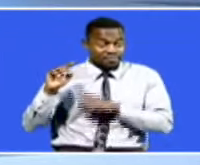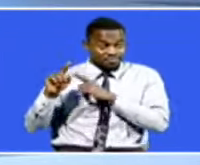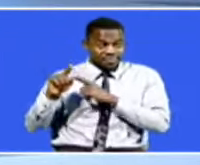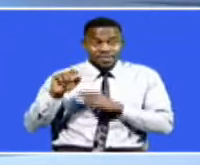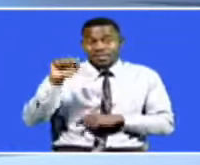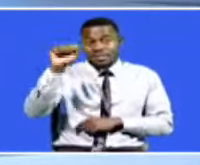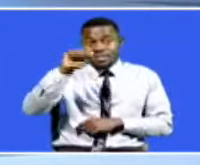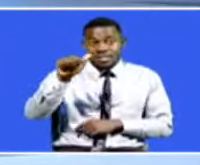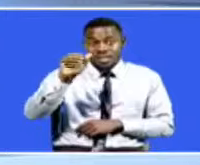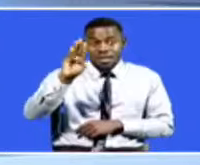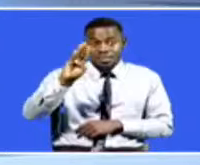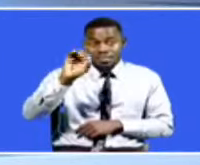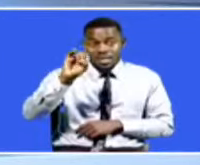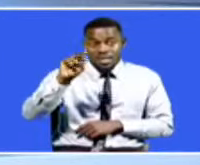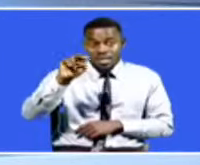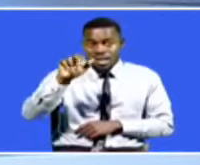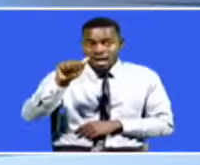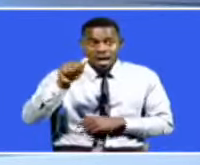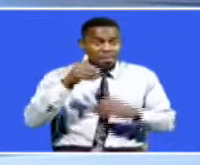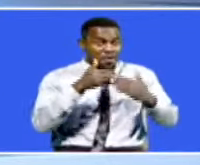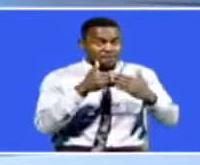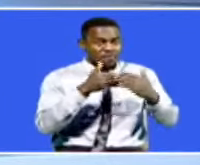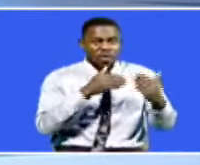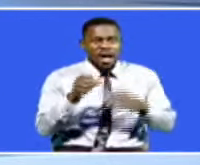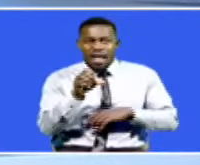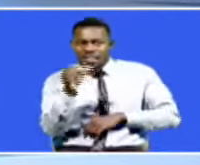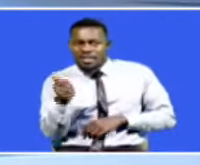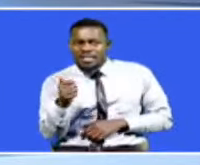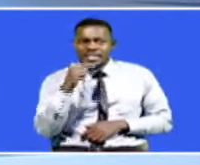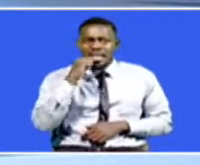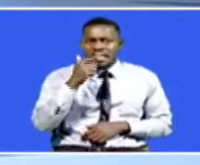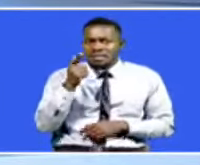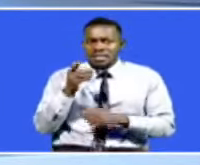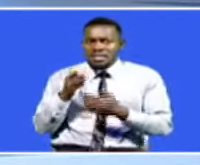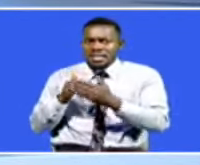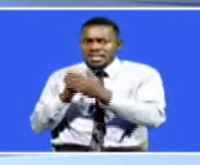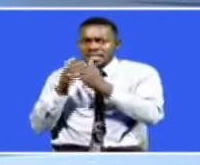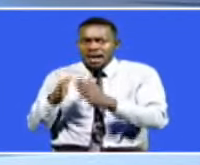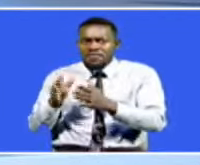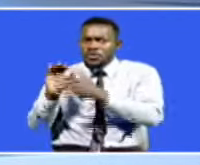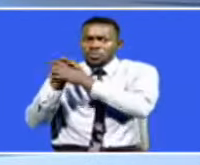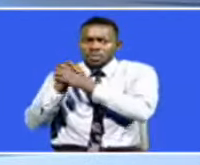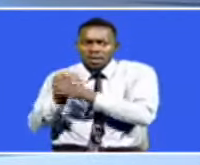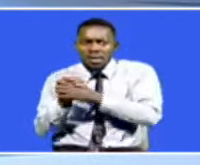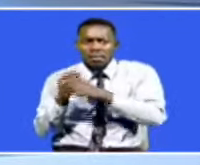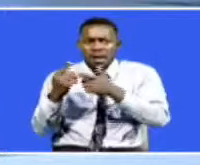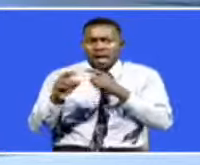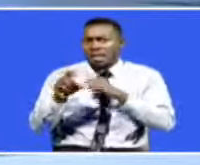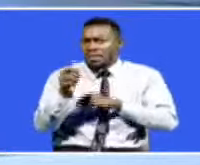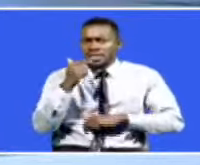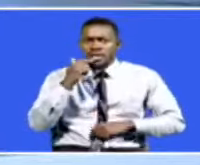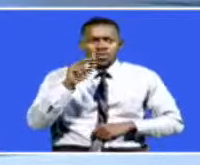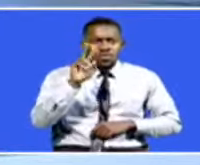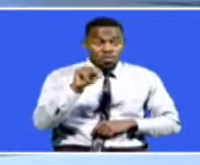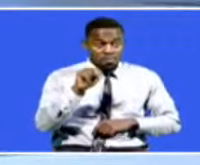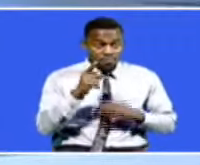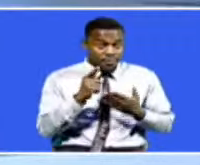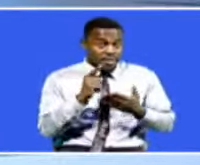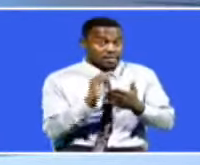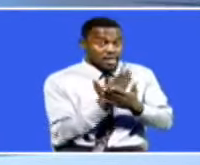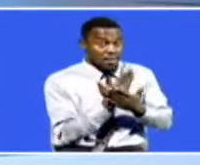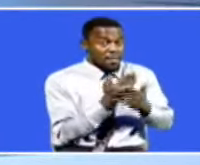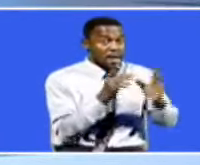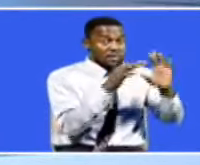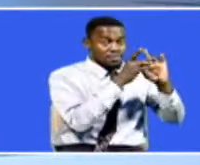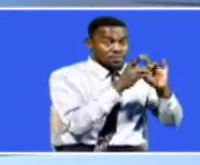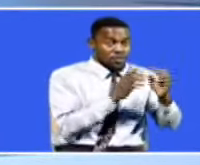regarded as Jubilee Party leader by a faction claiming the party, has refuted claims by some Azimio leaders that she has